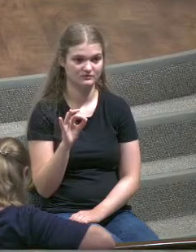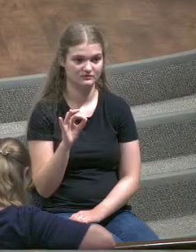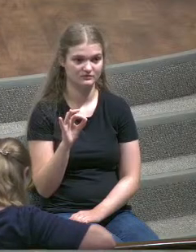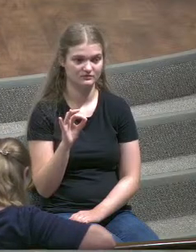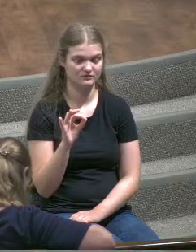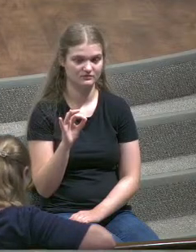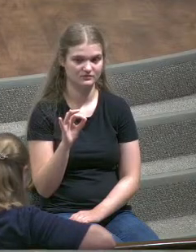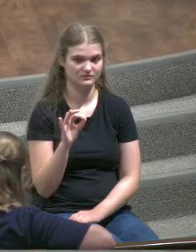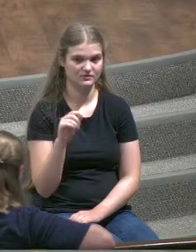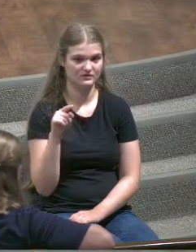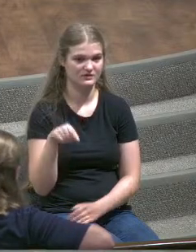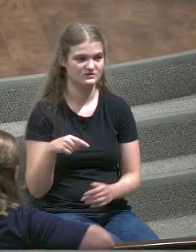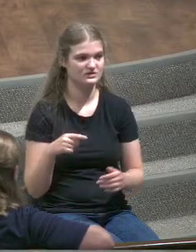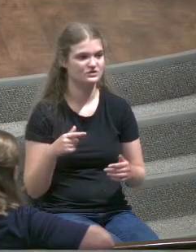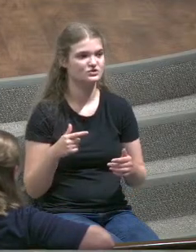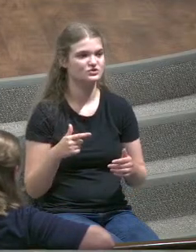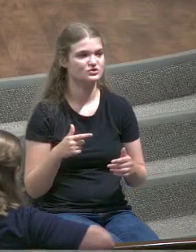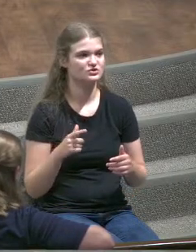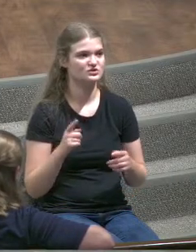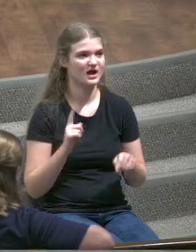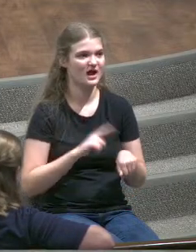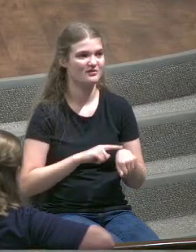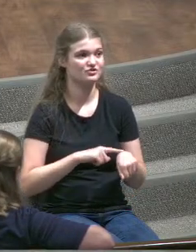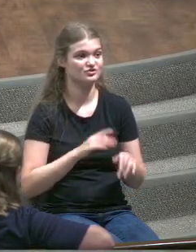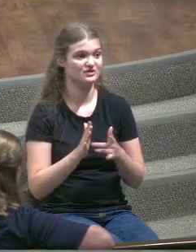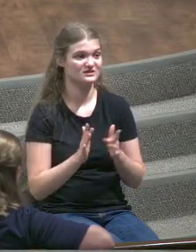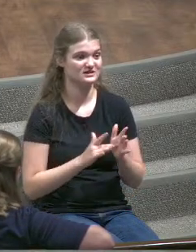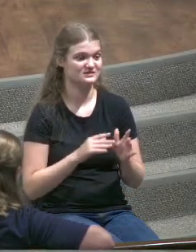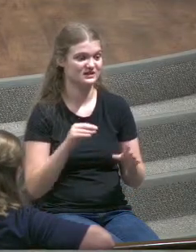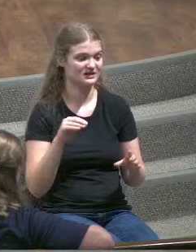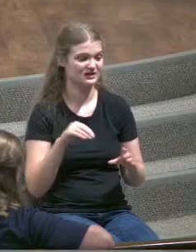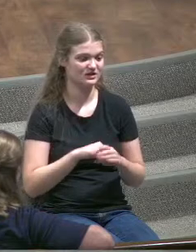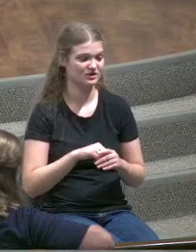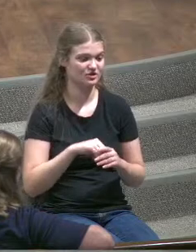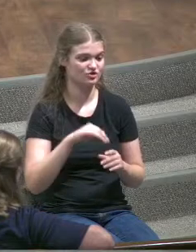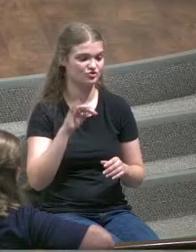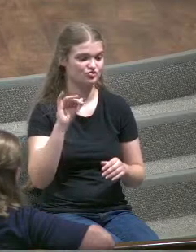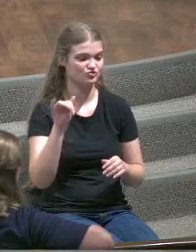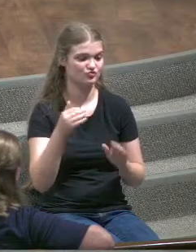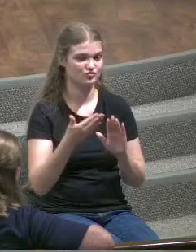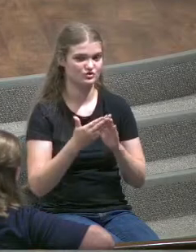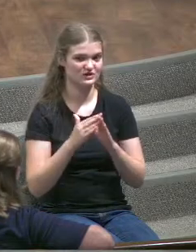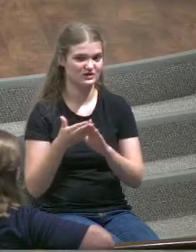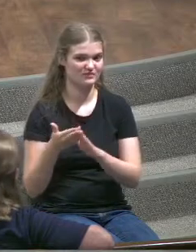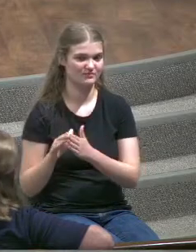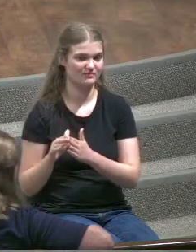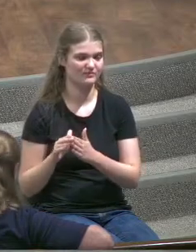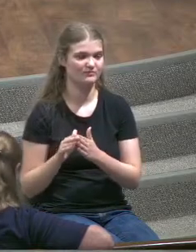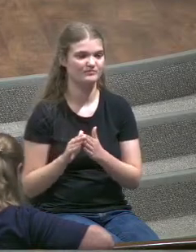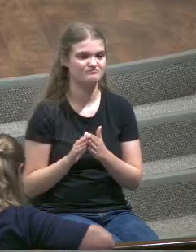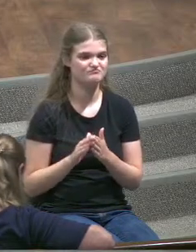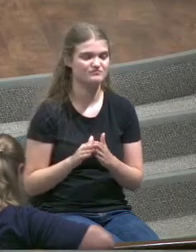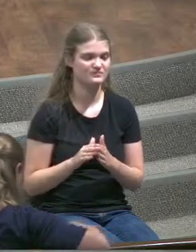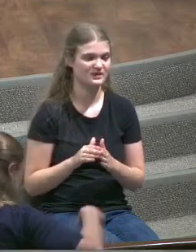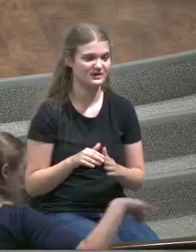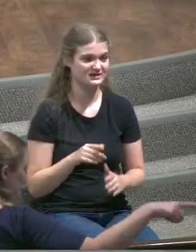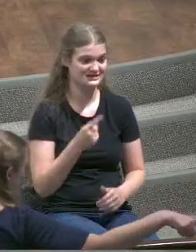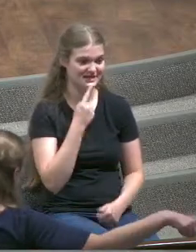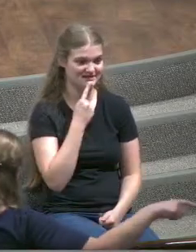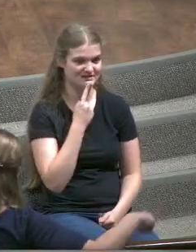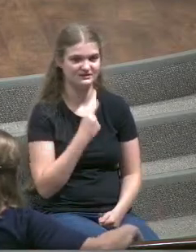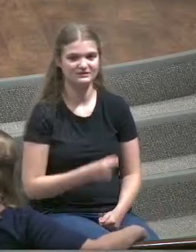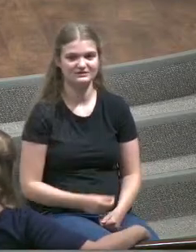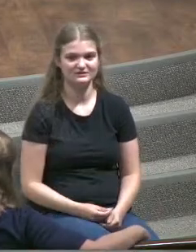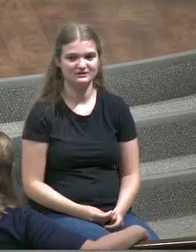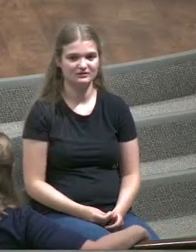This is when Jesus was in Jerusalem, which, again, most of his earthly ministry, he was in Galilee, but this is when Jesus was in Jerusalem. It says, as he passed by, he